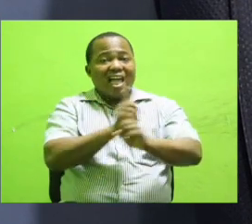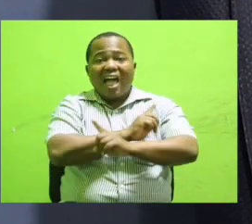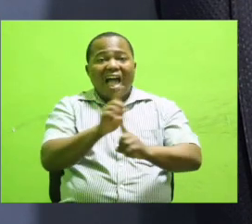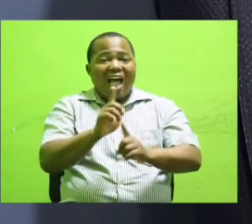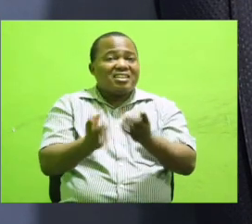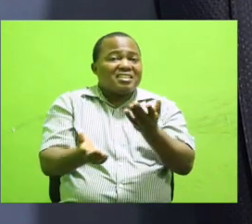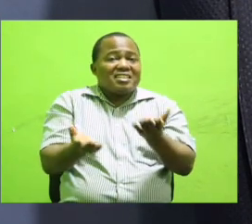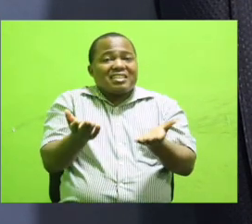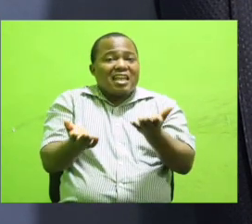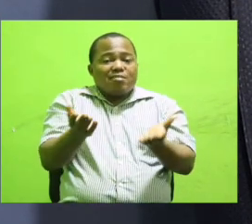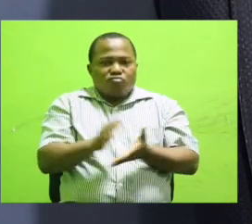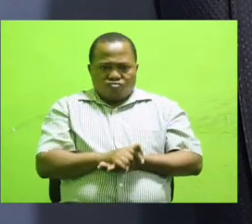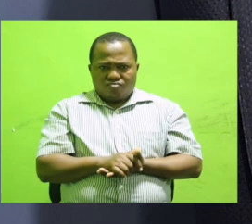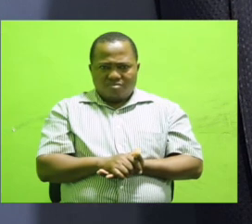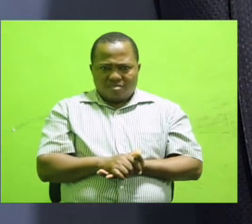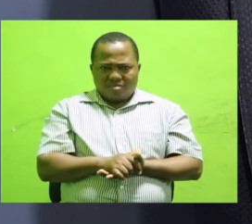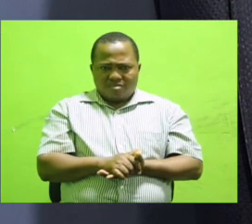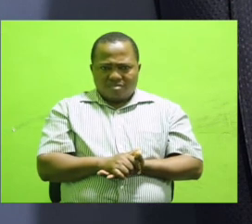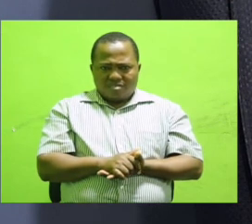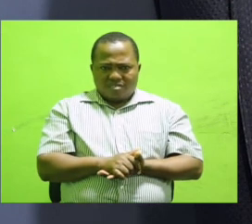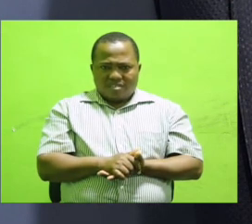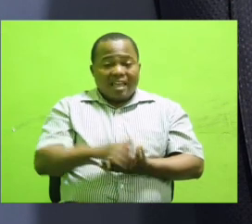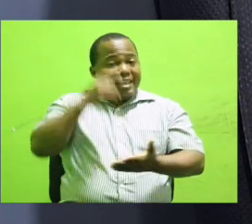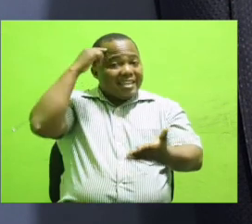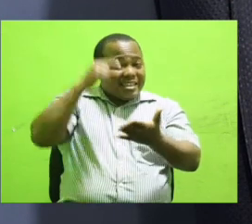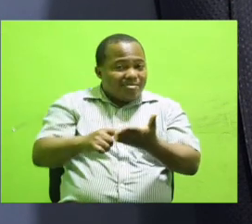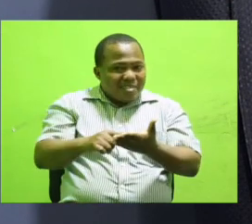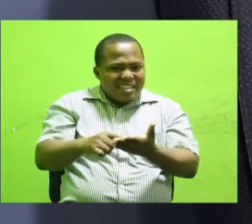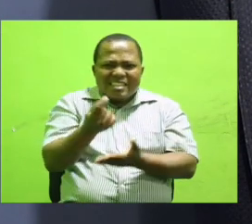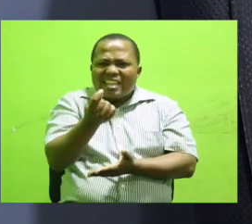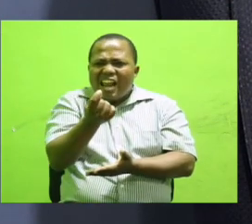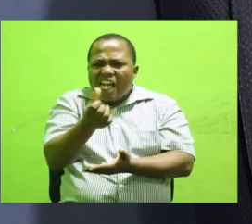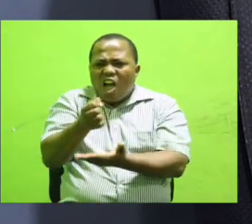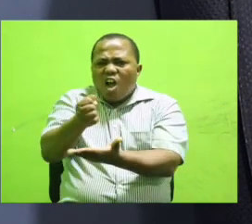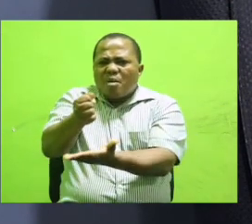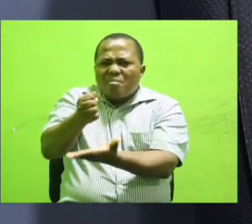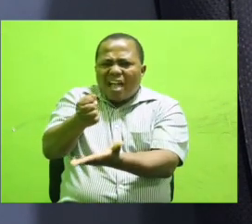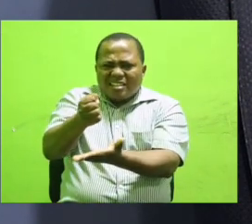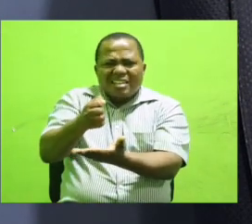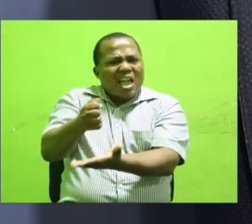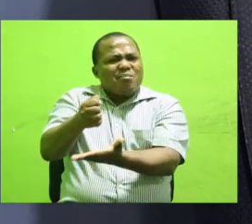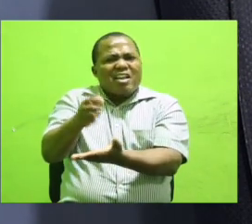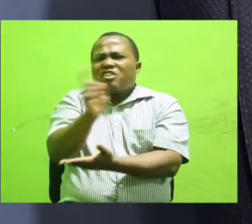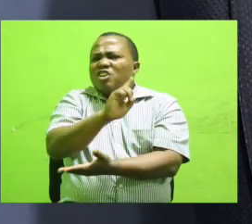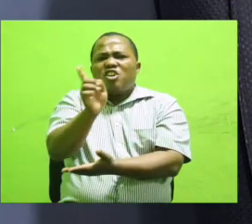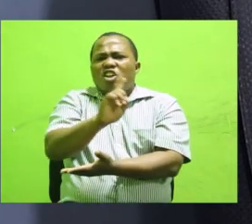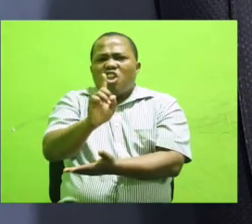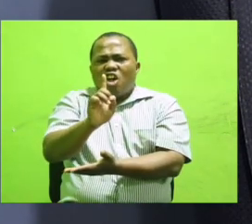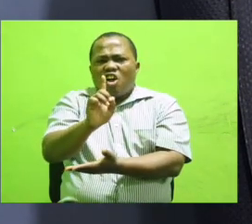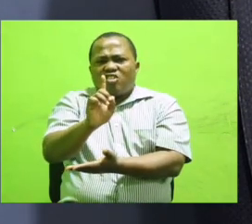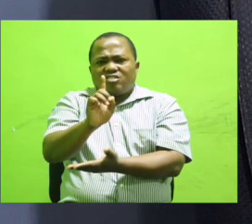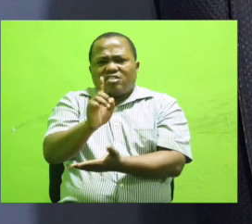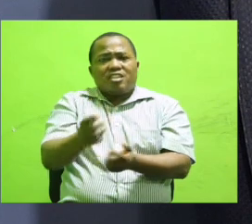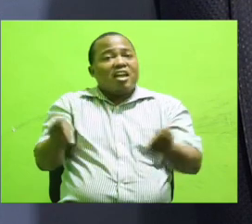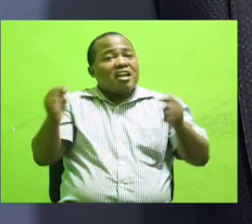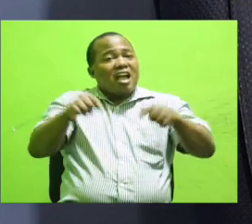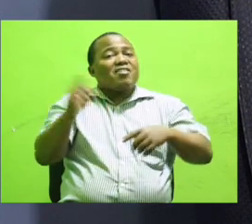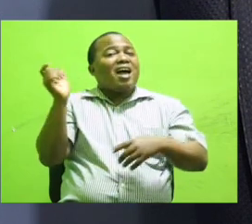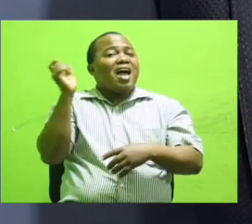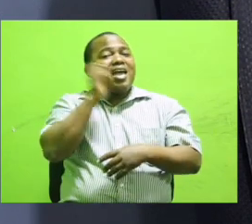have a low budget. Our budget does not cover enough money, or it does